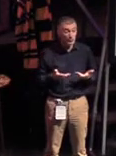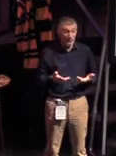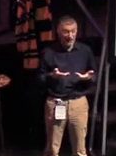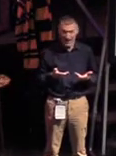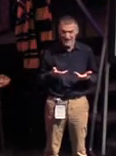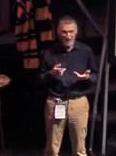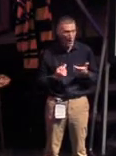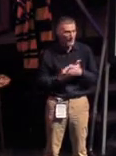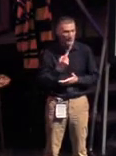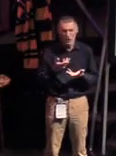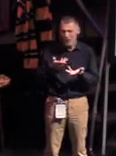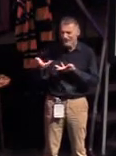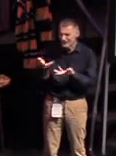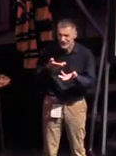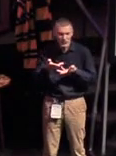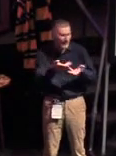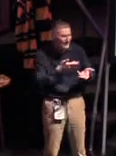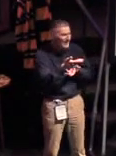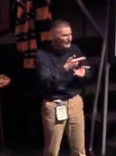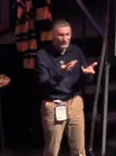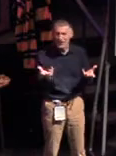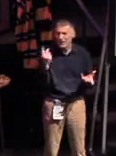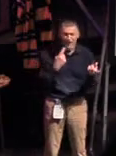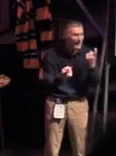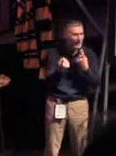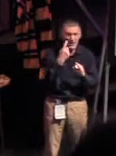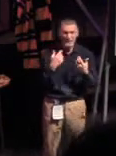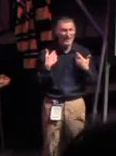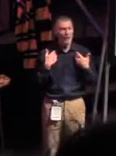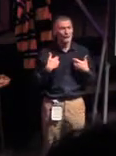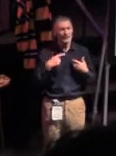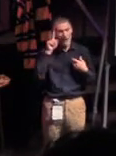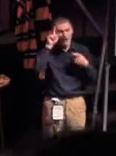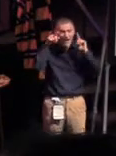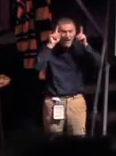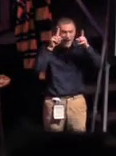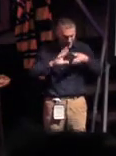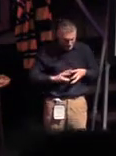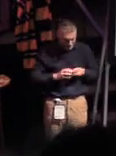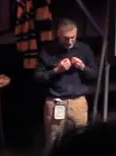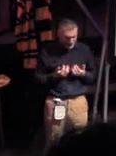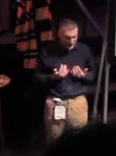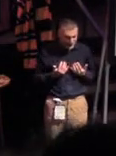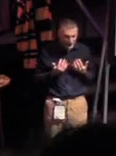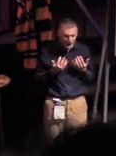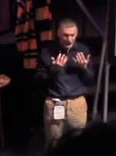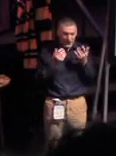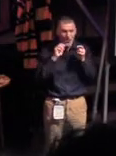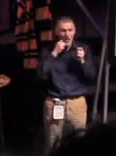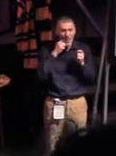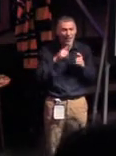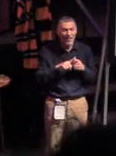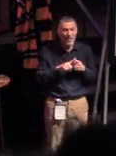exchange of ideas, sharing of knowledge, inspirational artistic work will enrich all of our thinking, hopefully. And on top of that, it's an opportunity